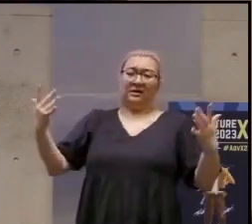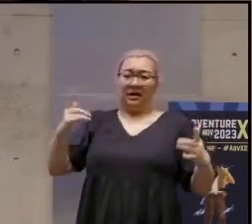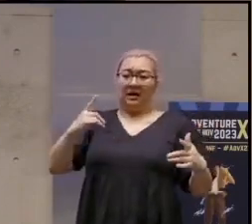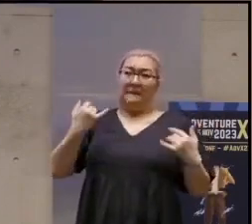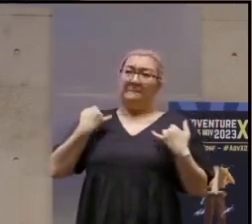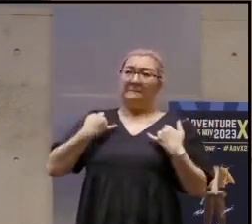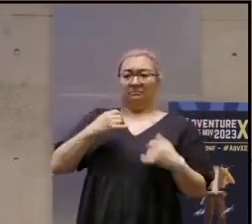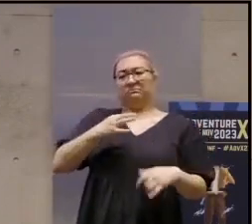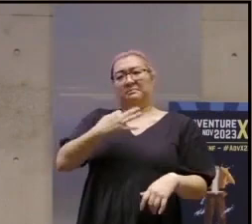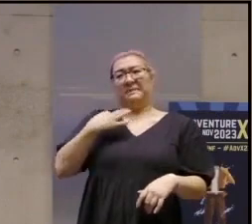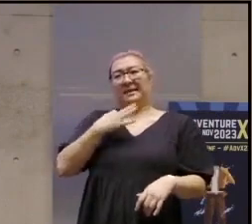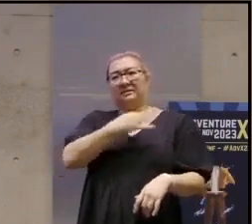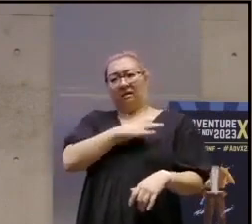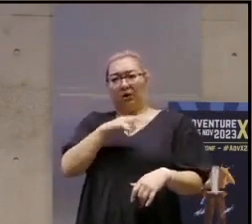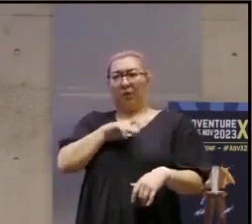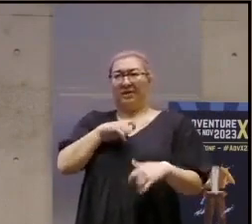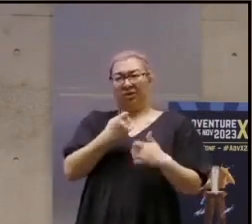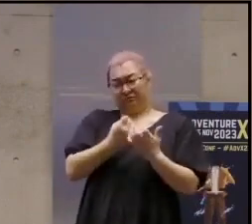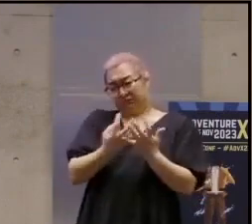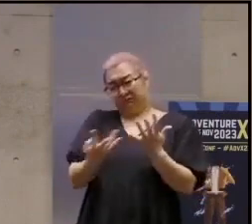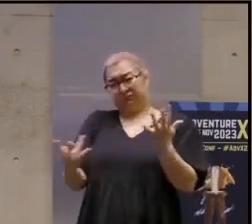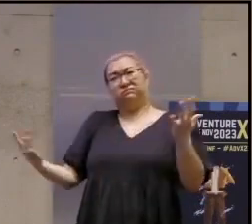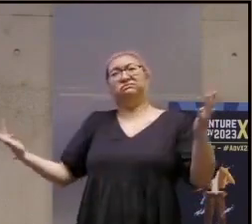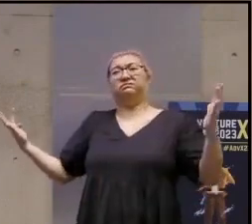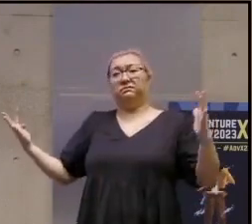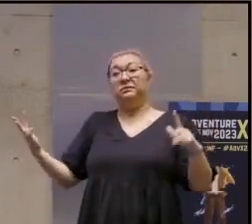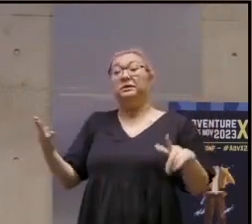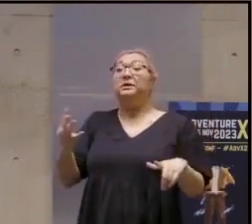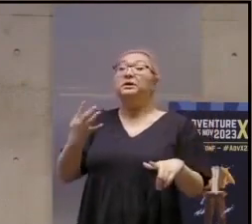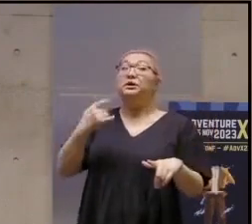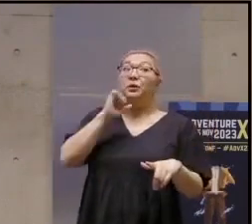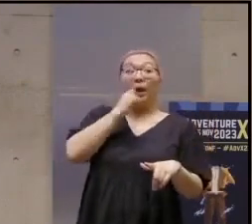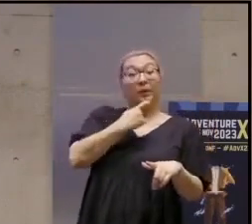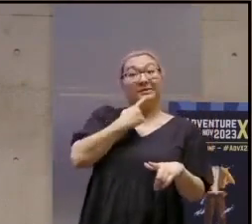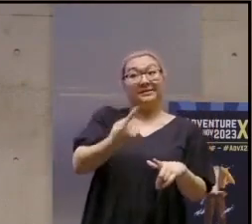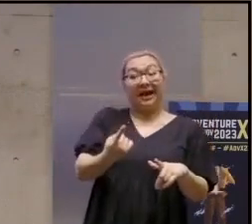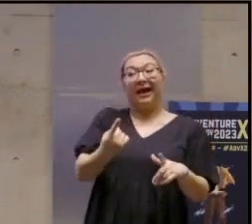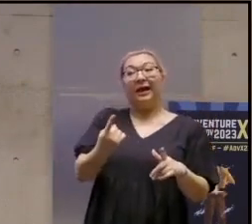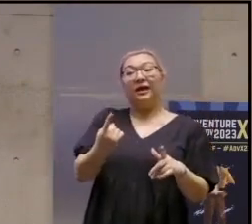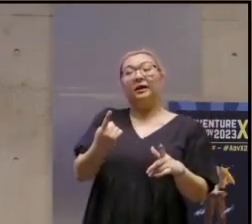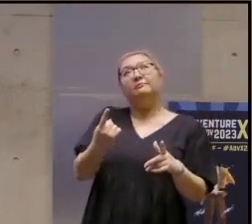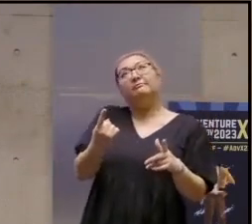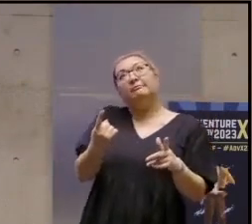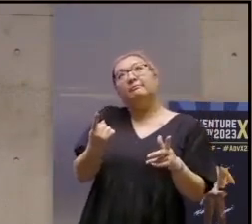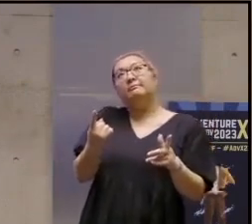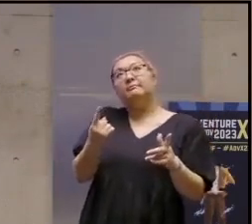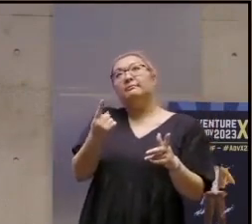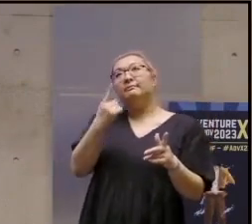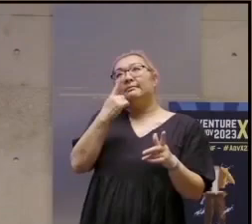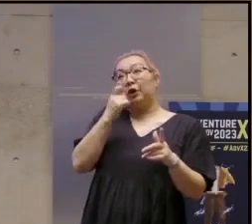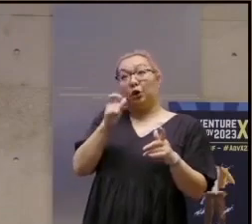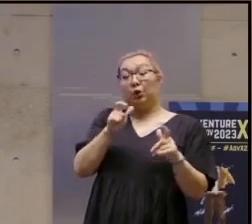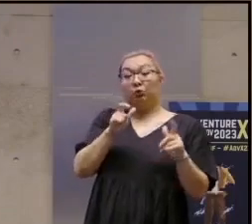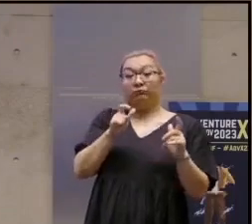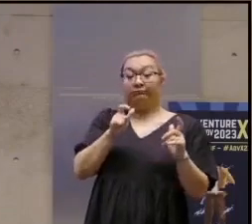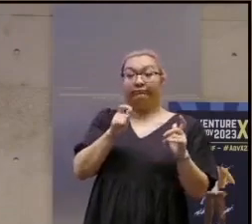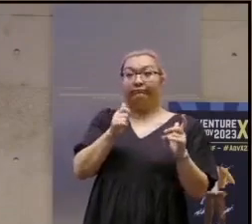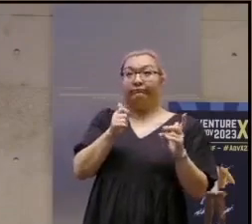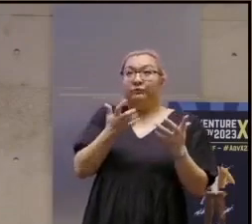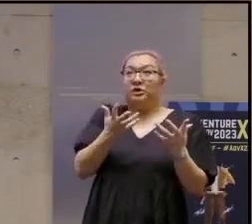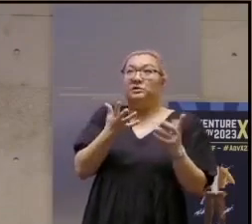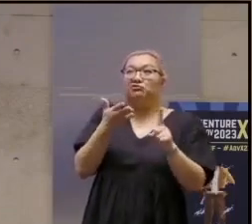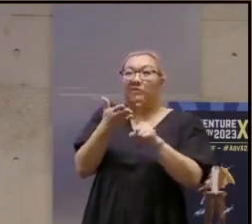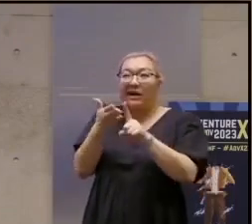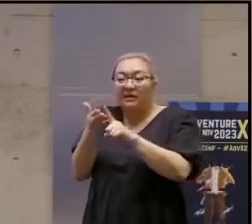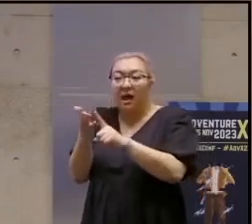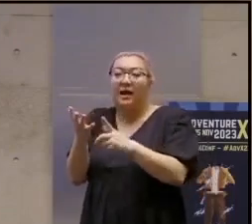So I would say you can do that by keep acknowledging the limitations or the frustrations, or